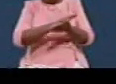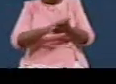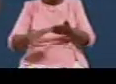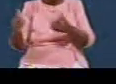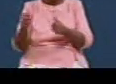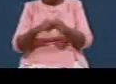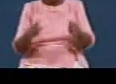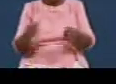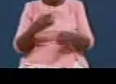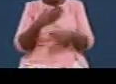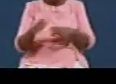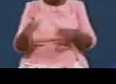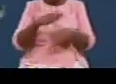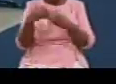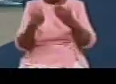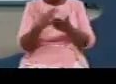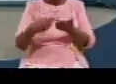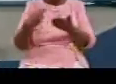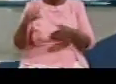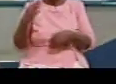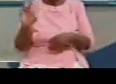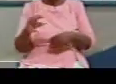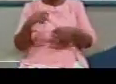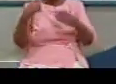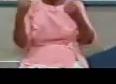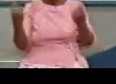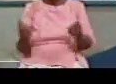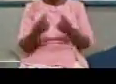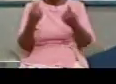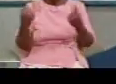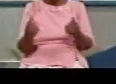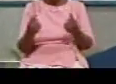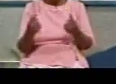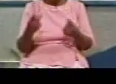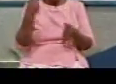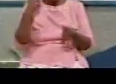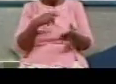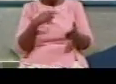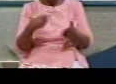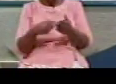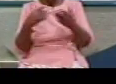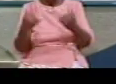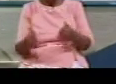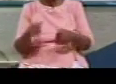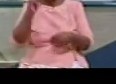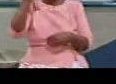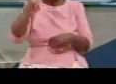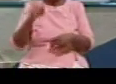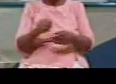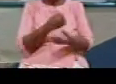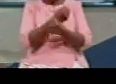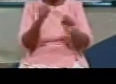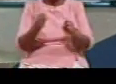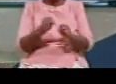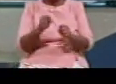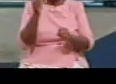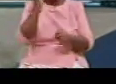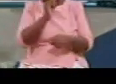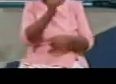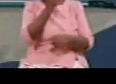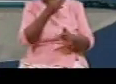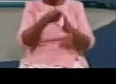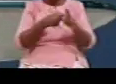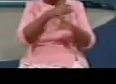all the consequences of iniquity. Look at this now. He shall redeem Israel from all